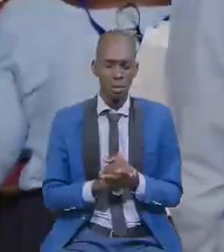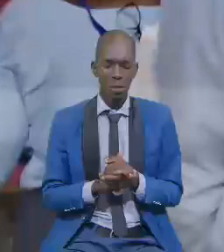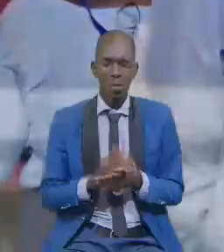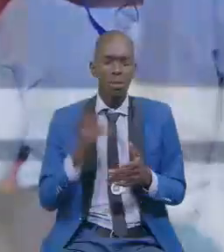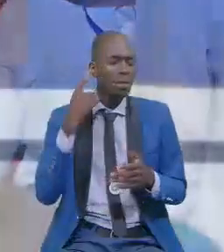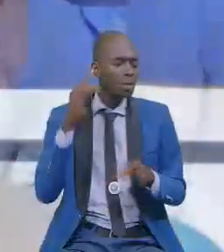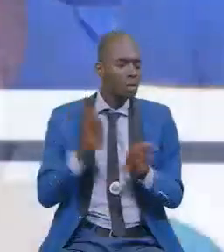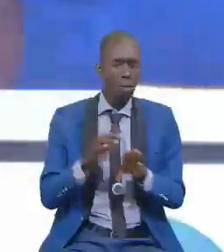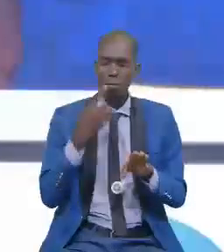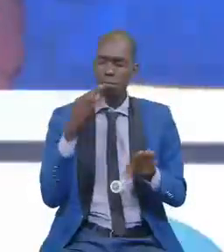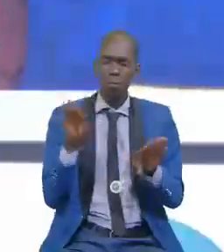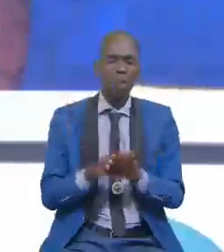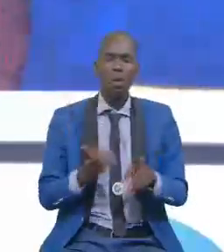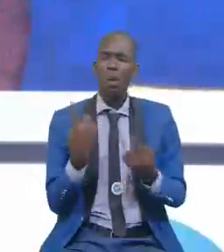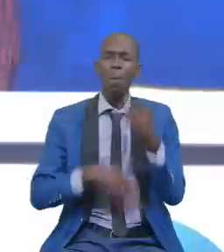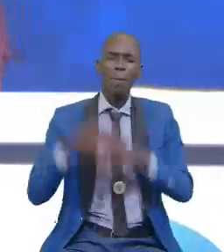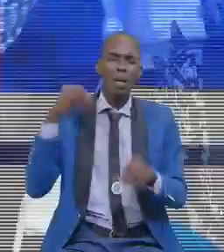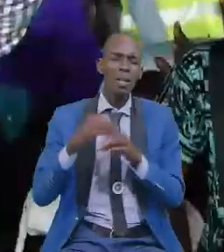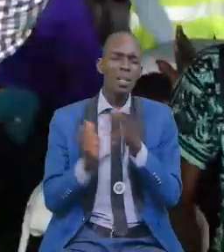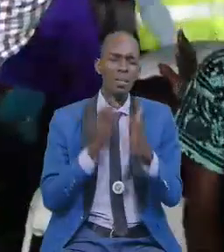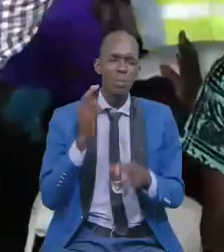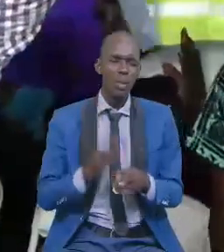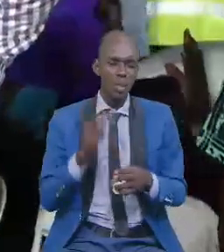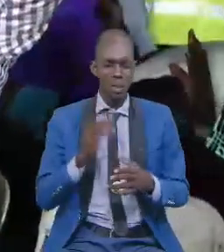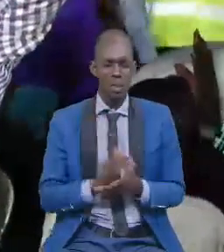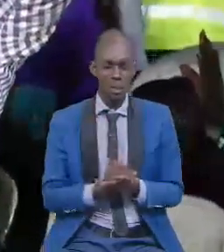dumbness, come out in Jesus' name.